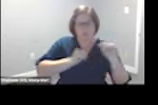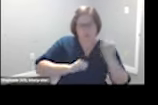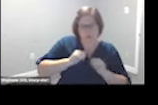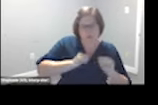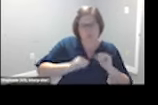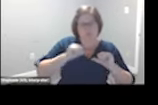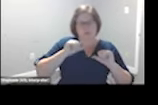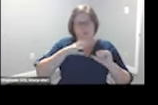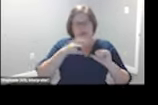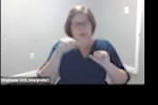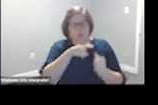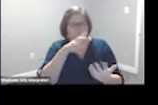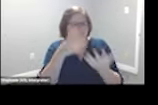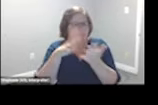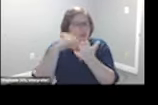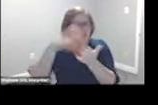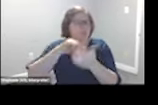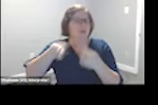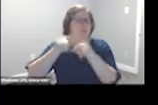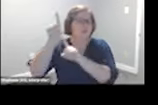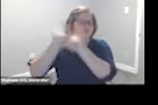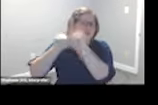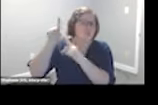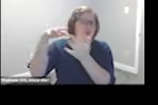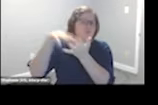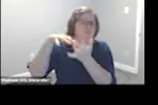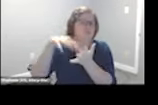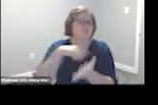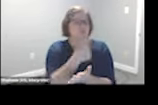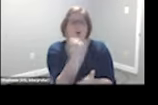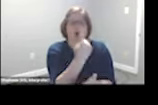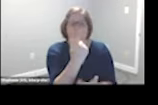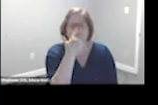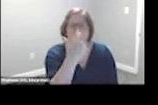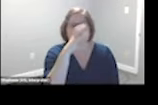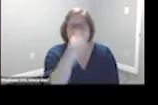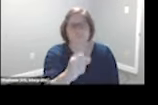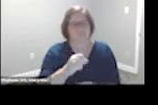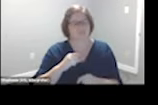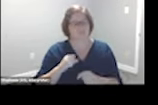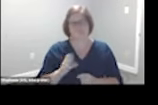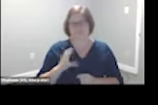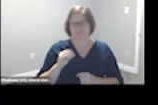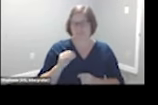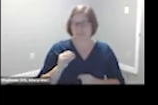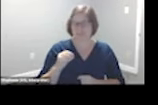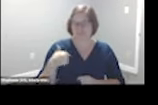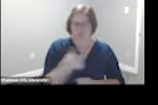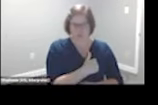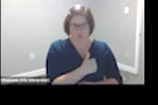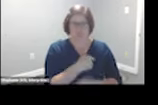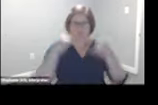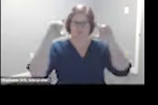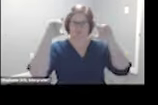about astronomy because it was something that she'd always wanted to learn more about, but hadn't really been able to. And so we've captured a moment